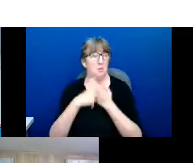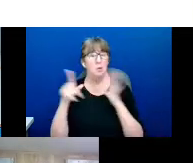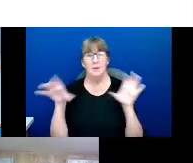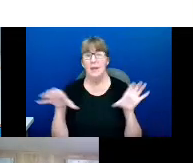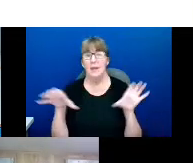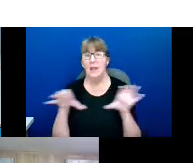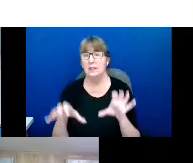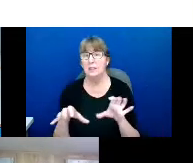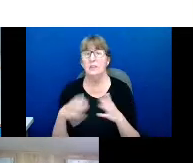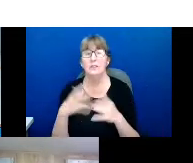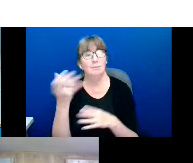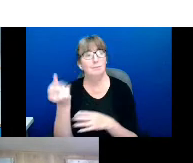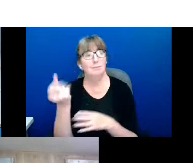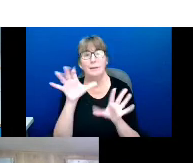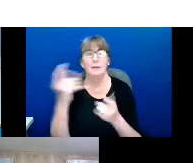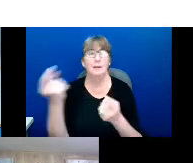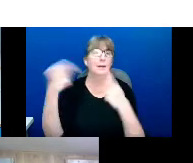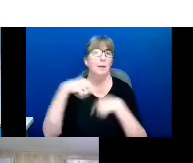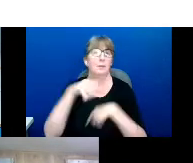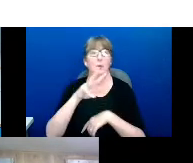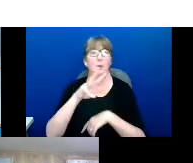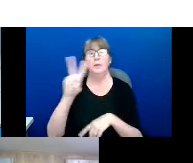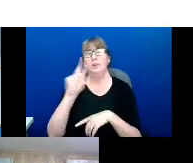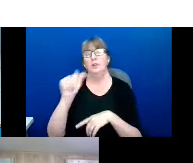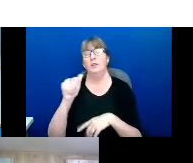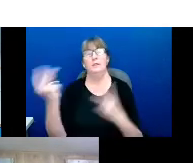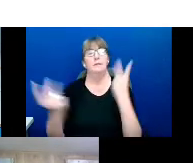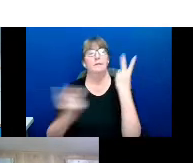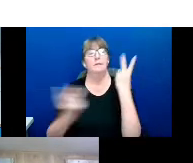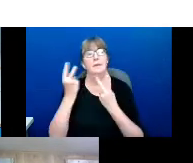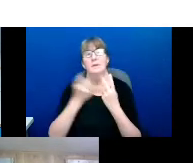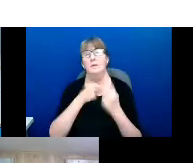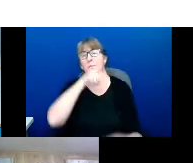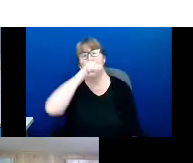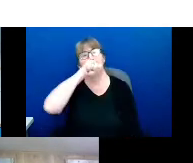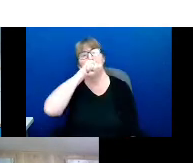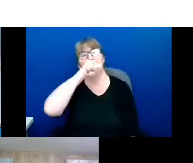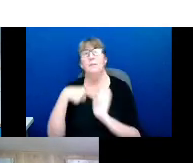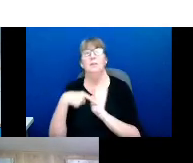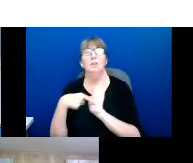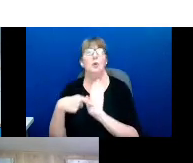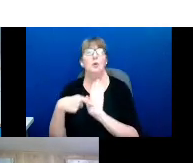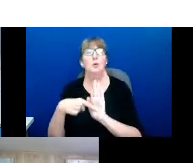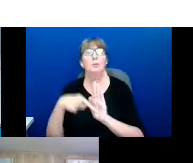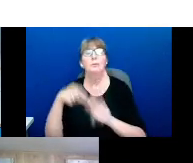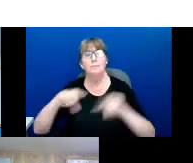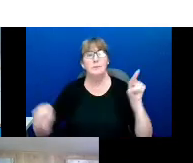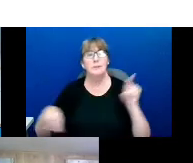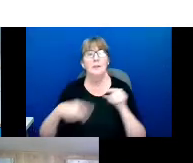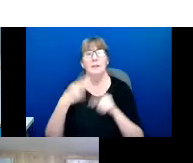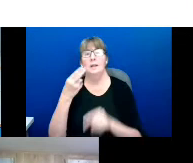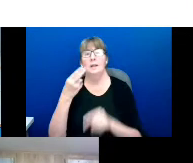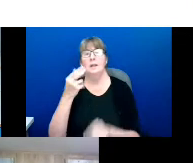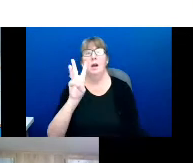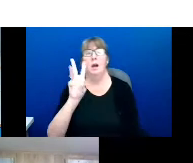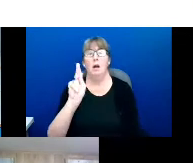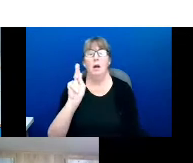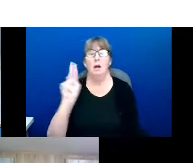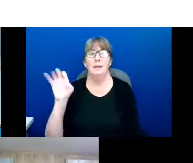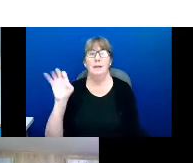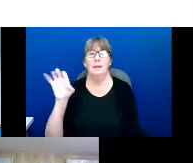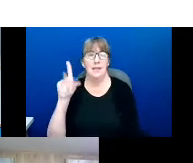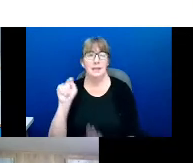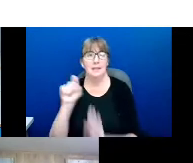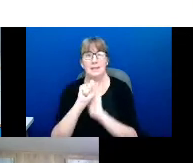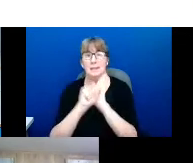come up to West Virginia and visit us, and we'd love to show you around. But this is Hawks Nest State Park. And you